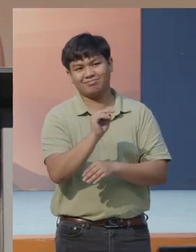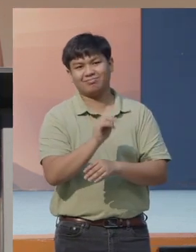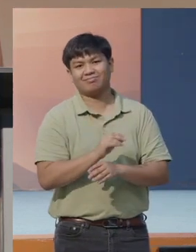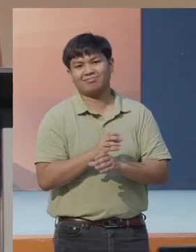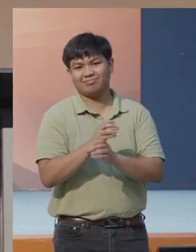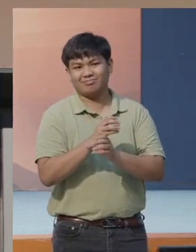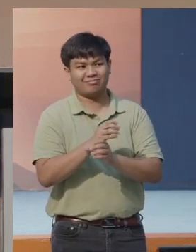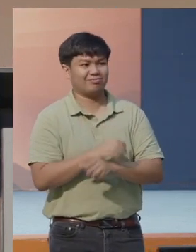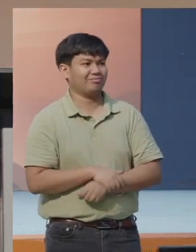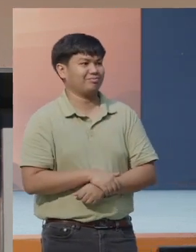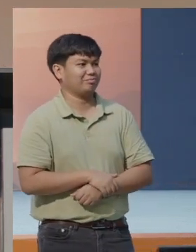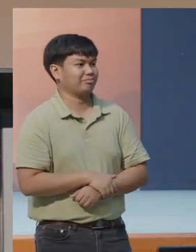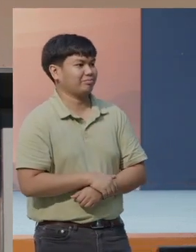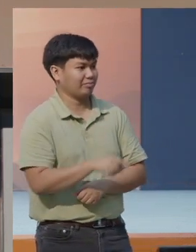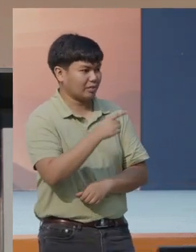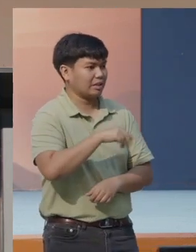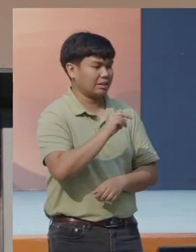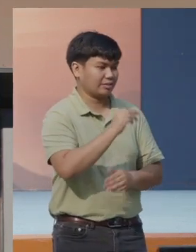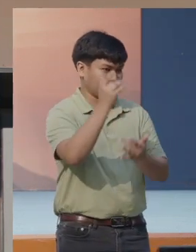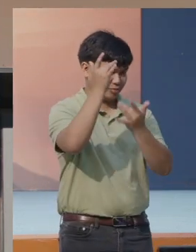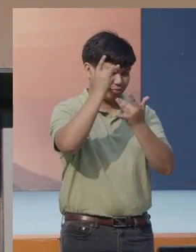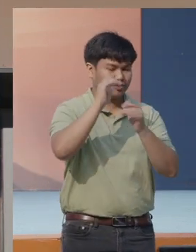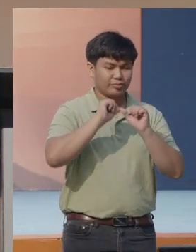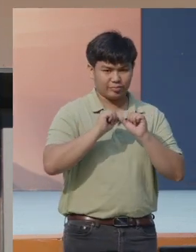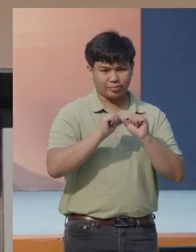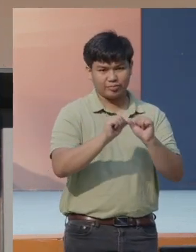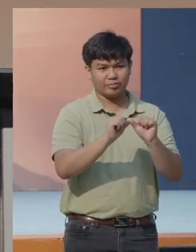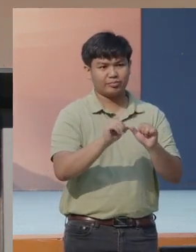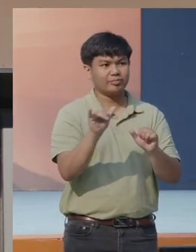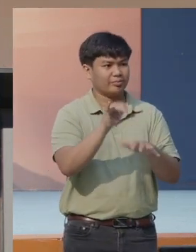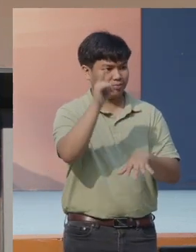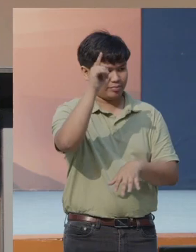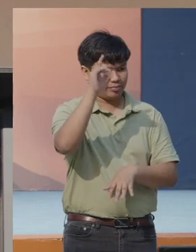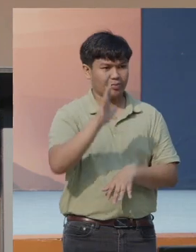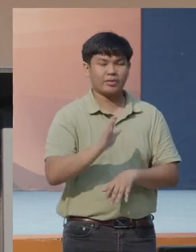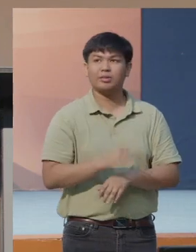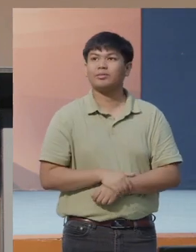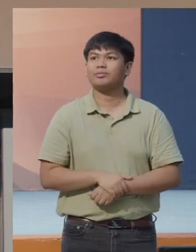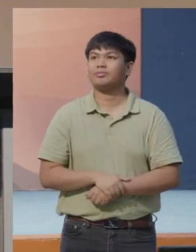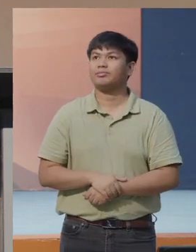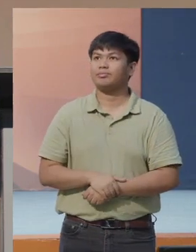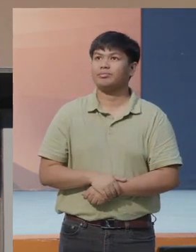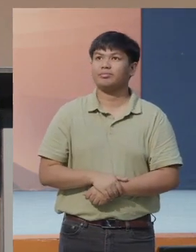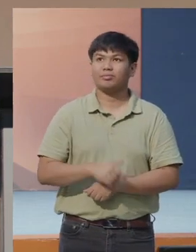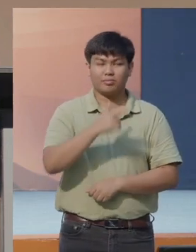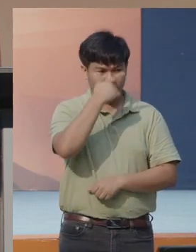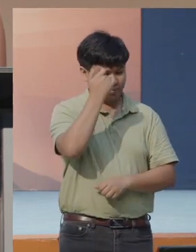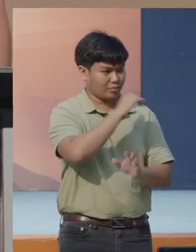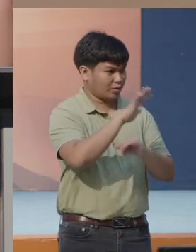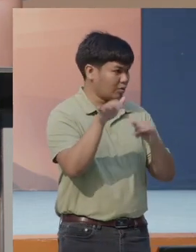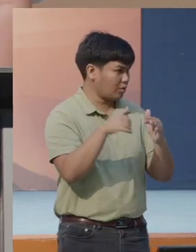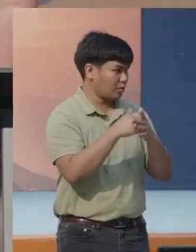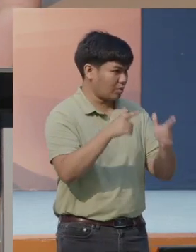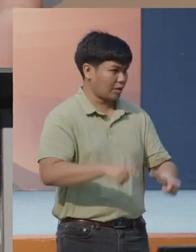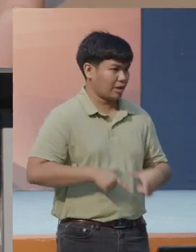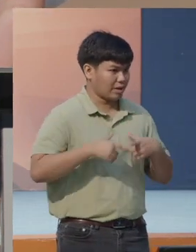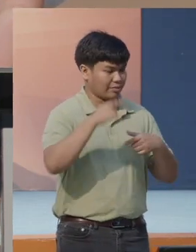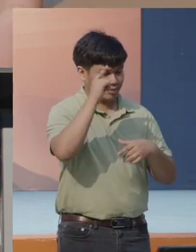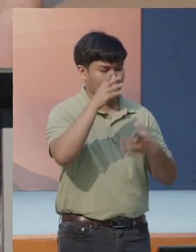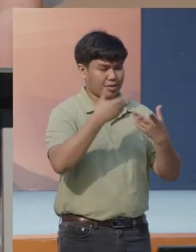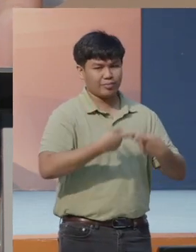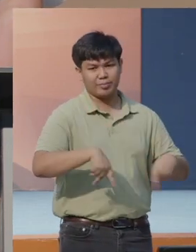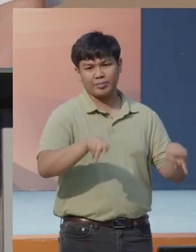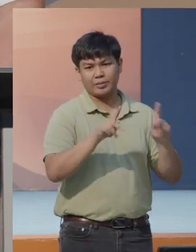Paalala sa atin na maging merciful din tayo tulad ng God natin. Because all life is